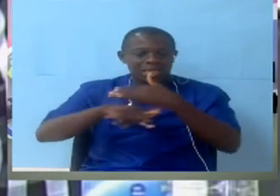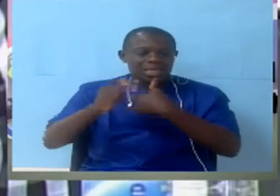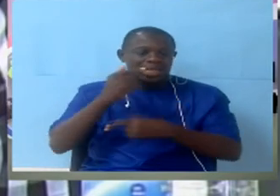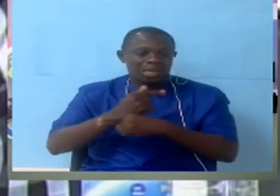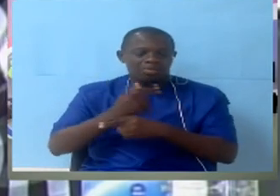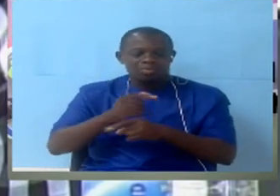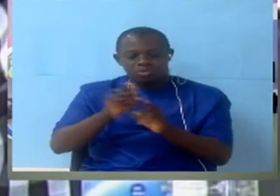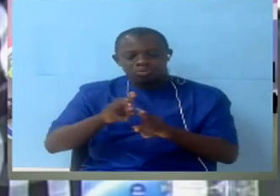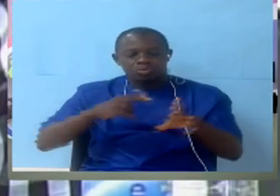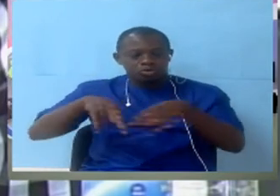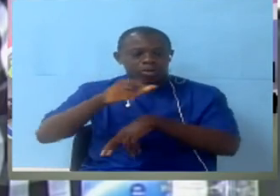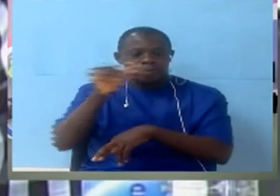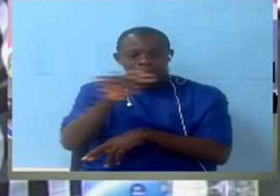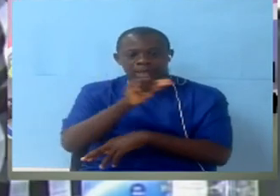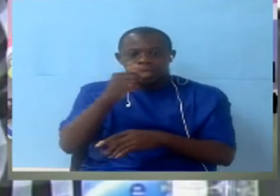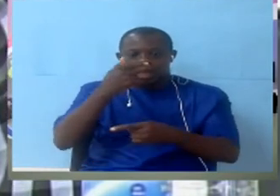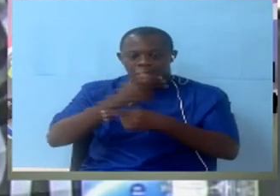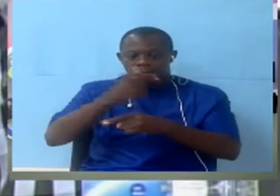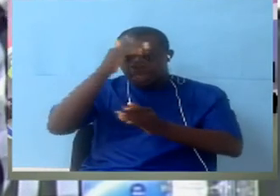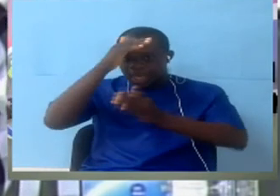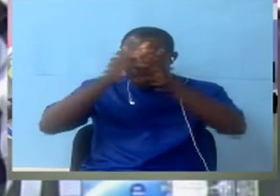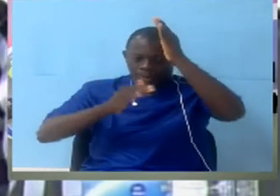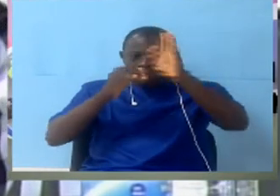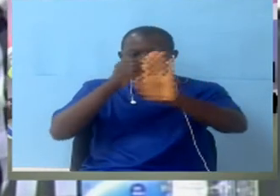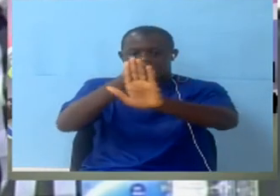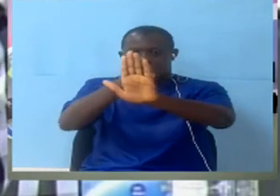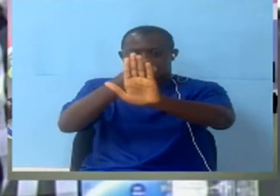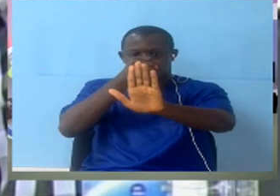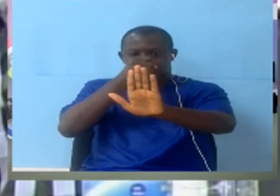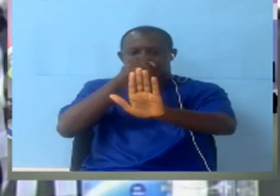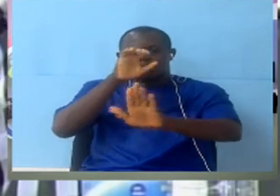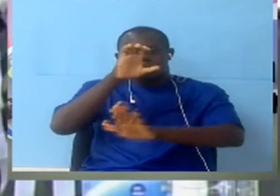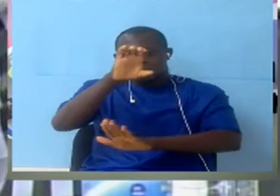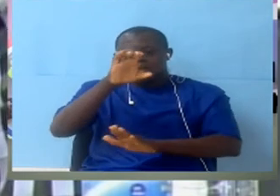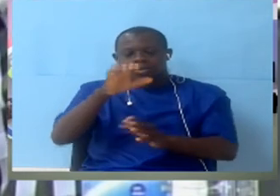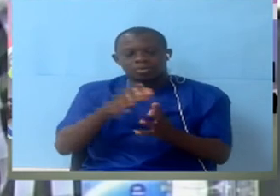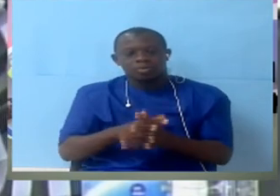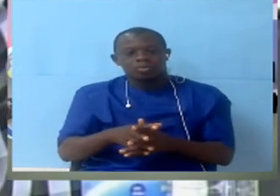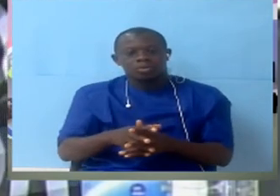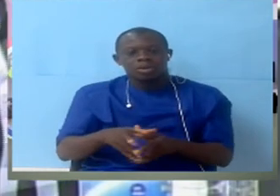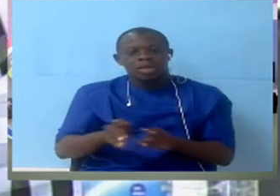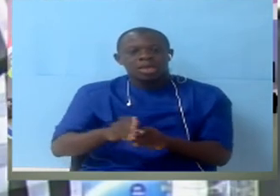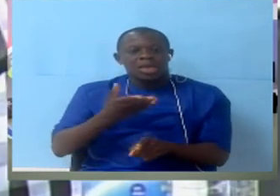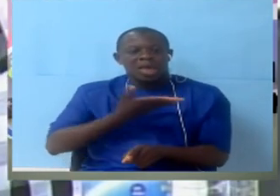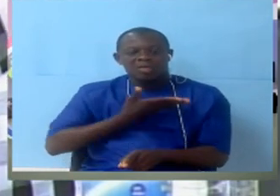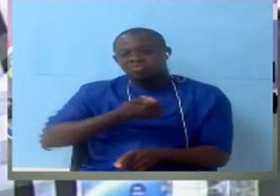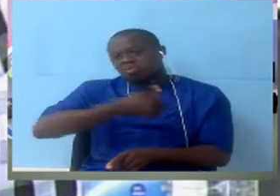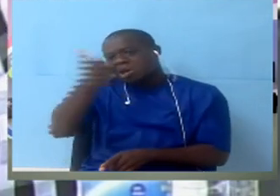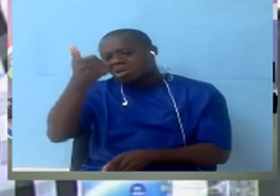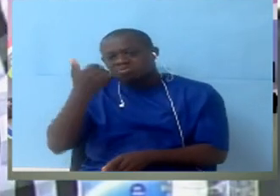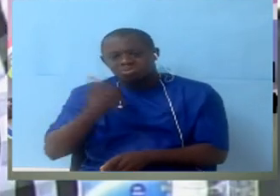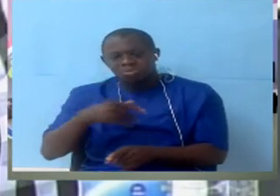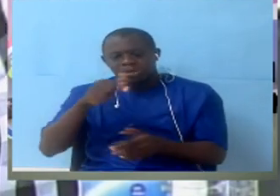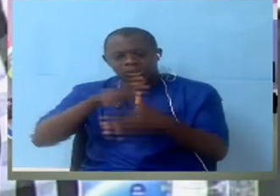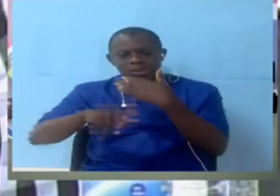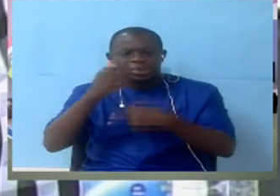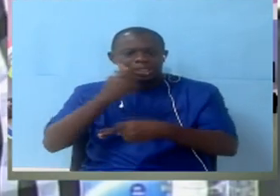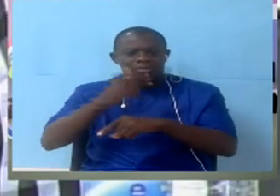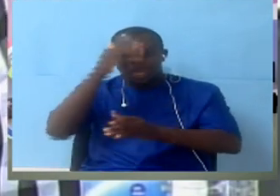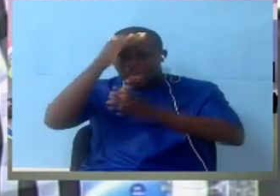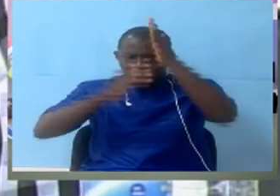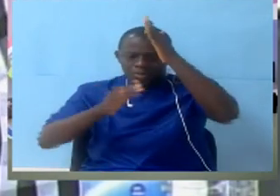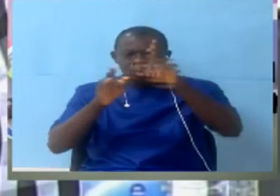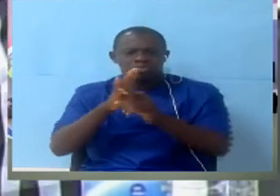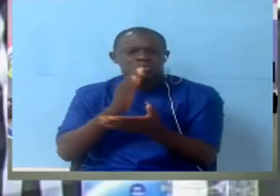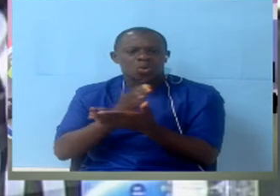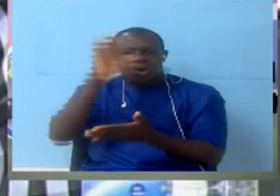back to the army and protect this country. More army ko mi lanko men capable and say bi ye. There are people in the army who are not even capable but